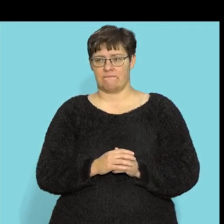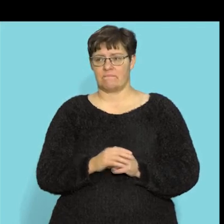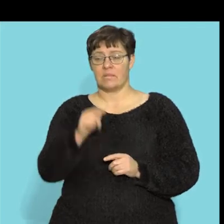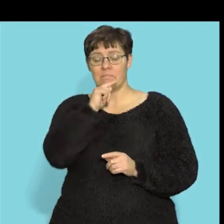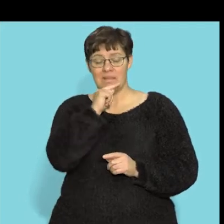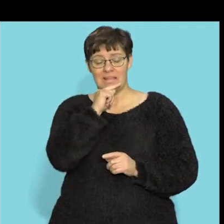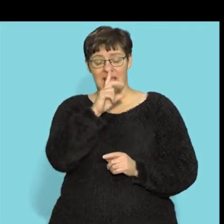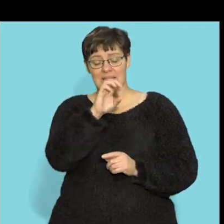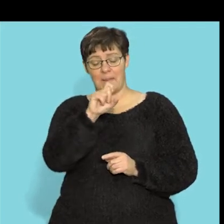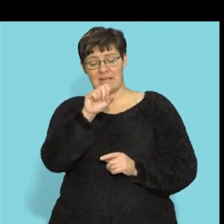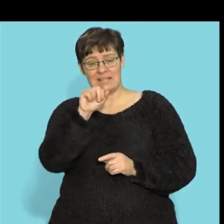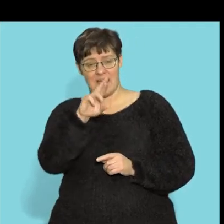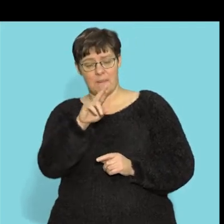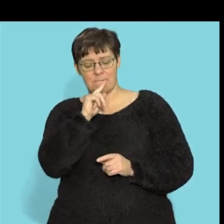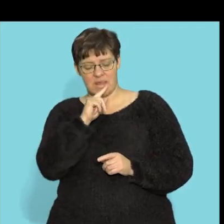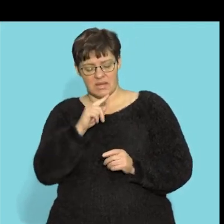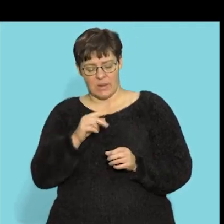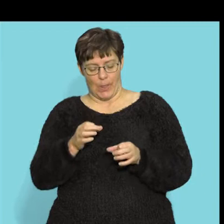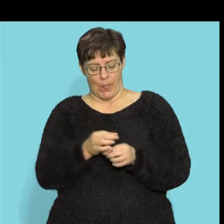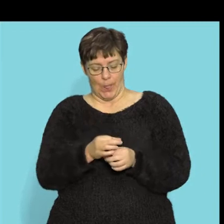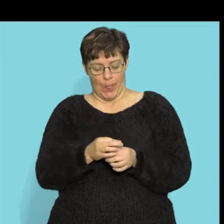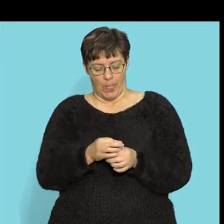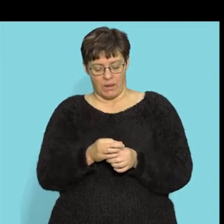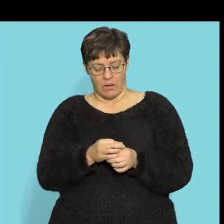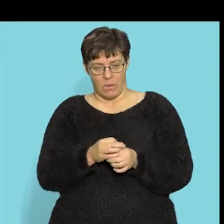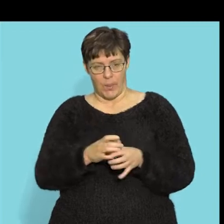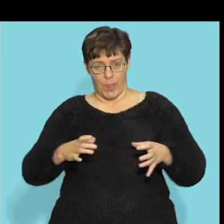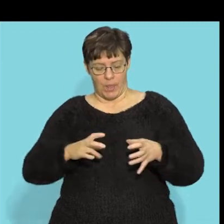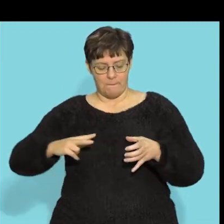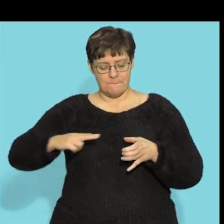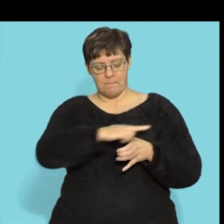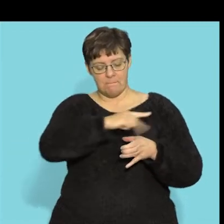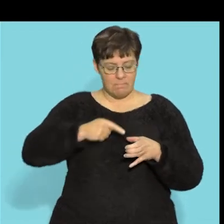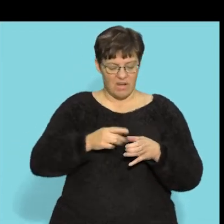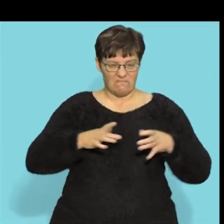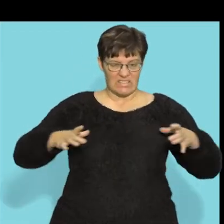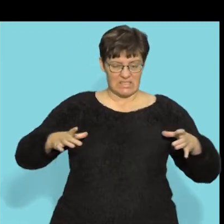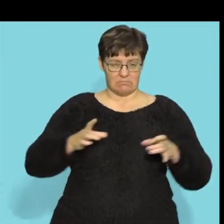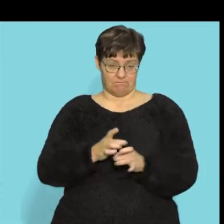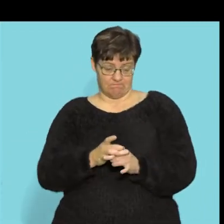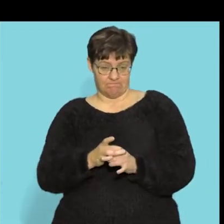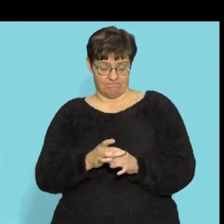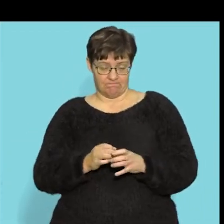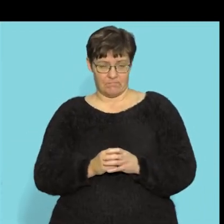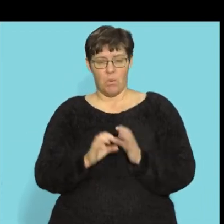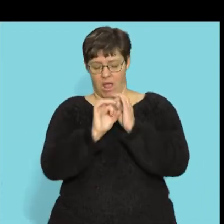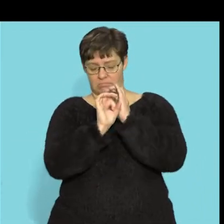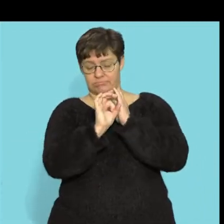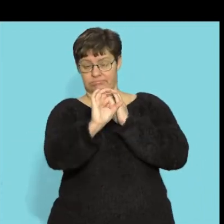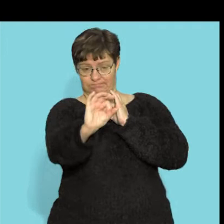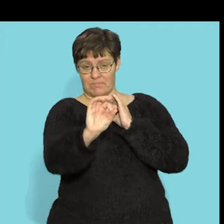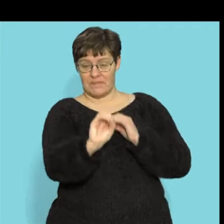the cross-sectional area, right? So diameter, we can talk about the cross-sectional area if it's a